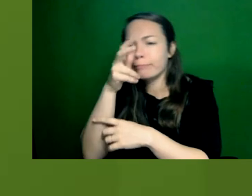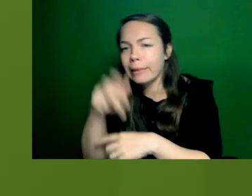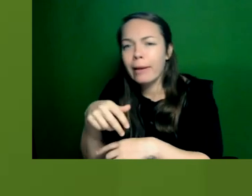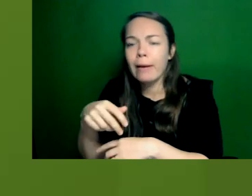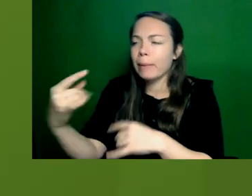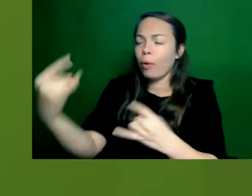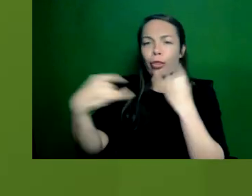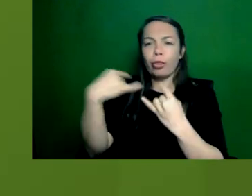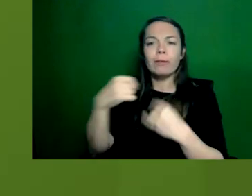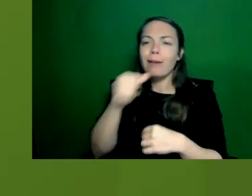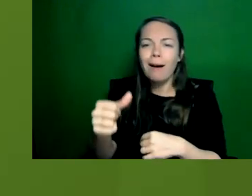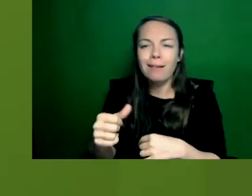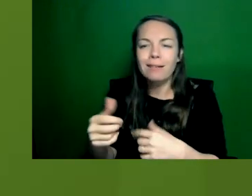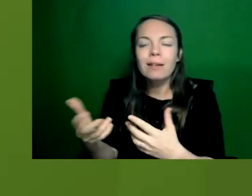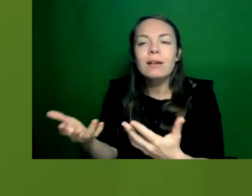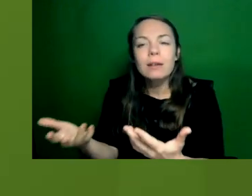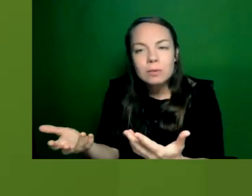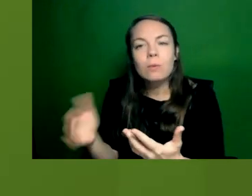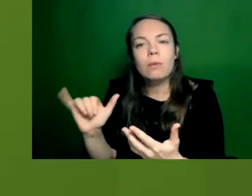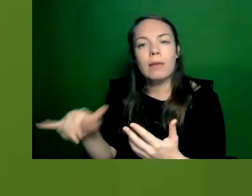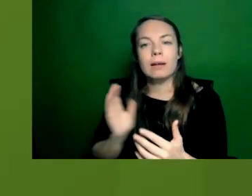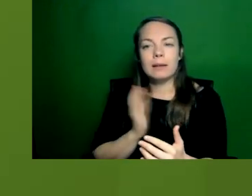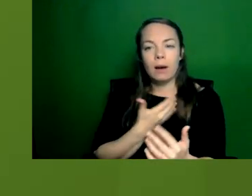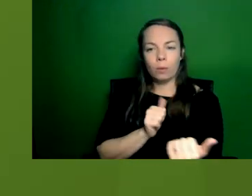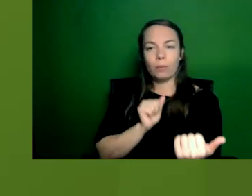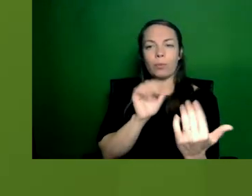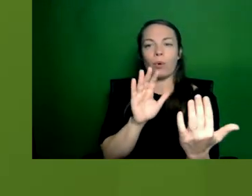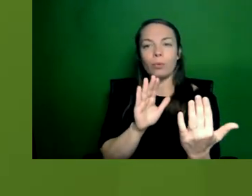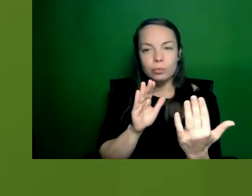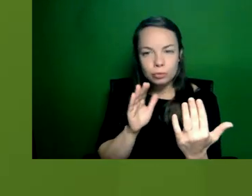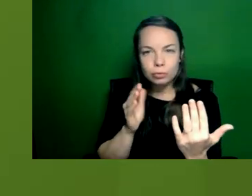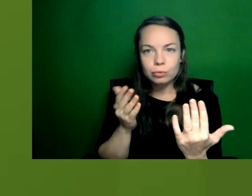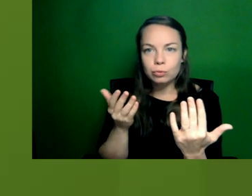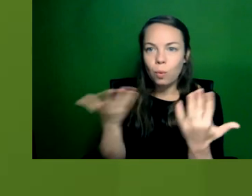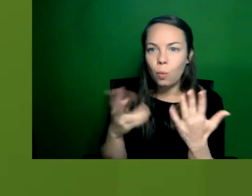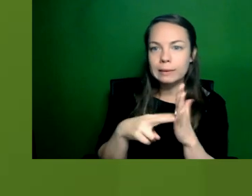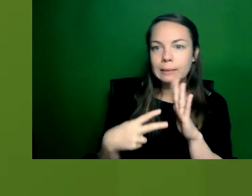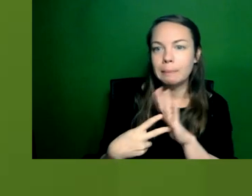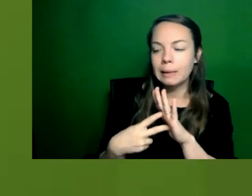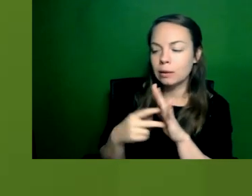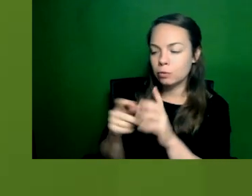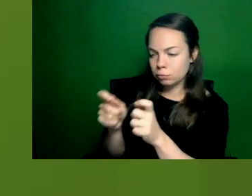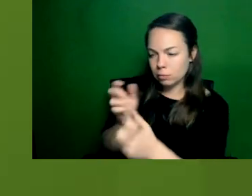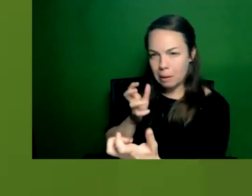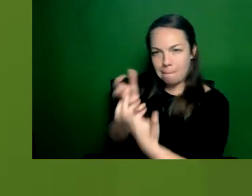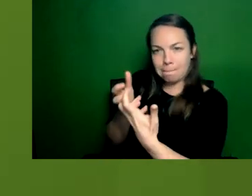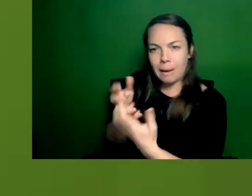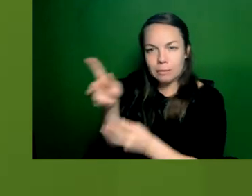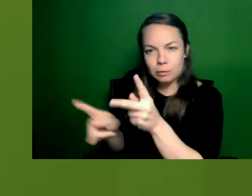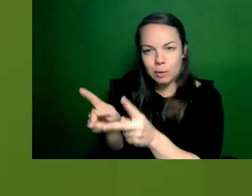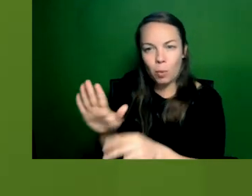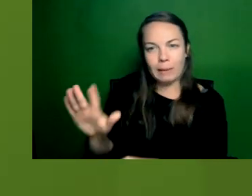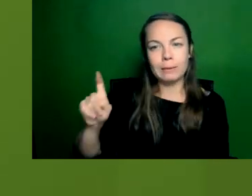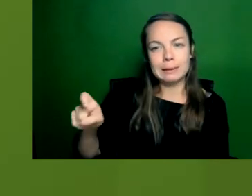out. Like, that's where I think that our approach is, in which practically, what does it mean to meet people where they're at? I think it means knowing, you